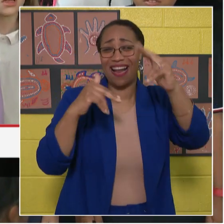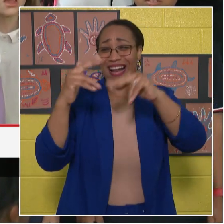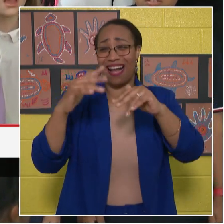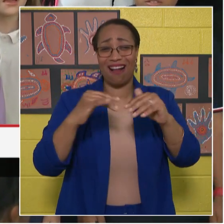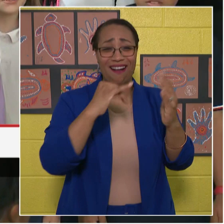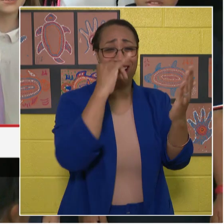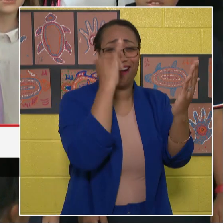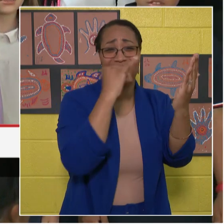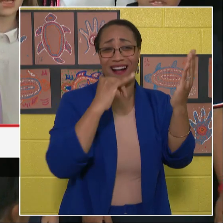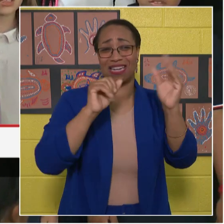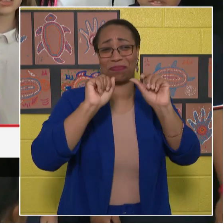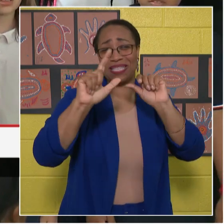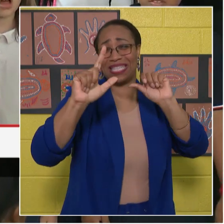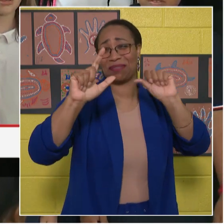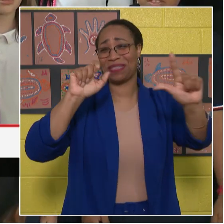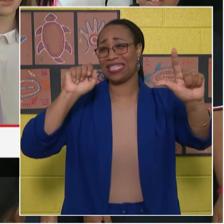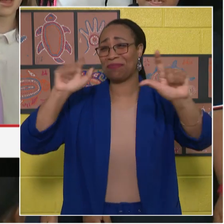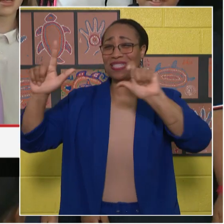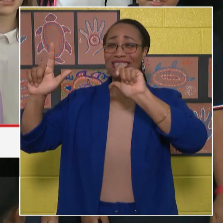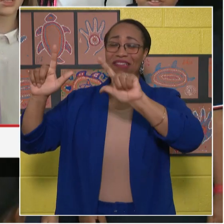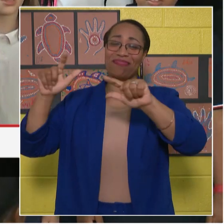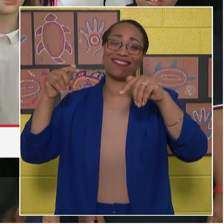Washington, international